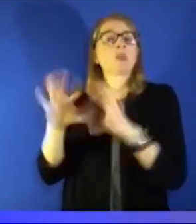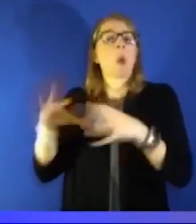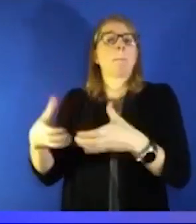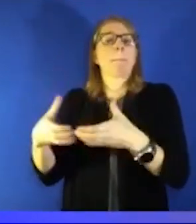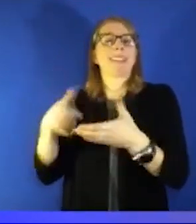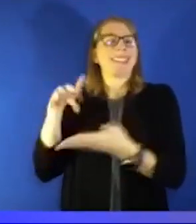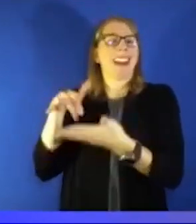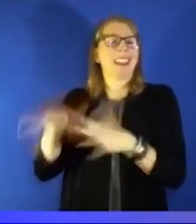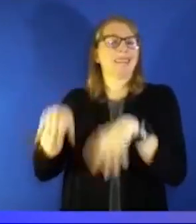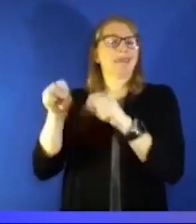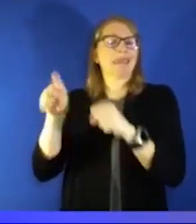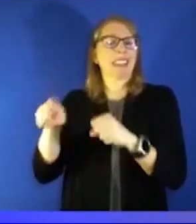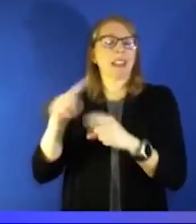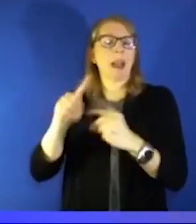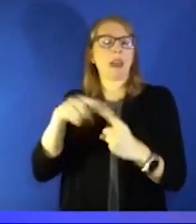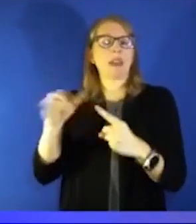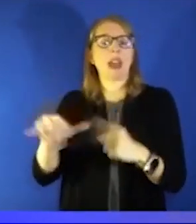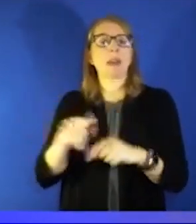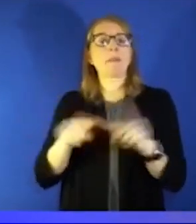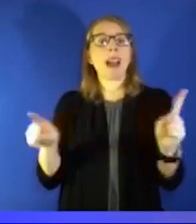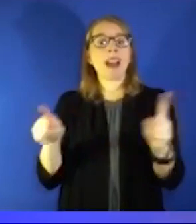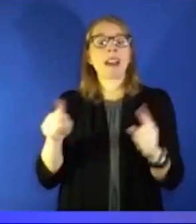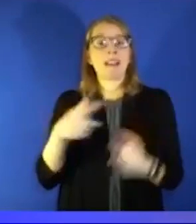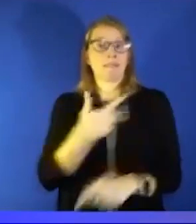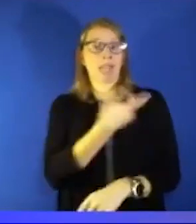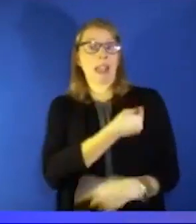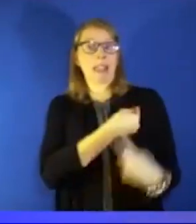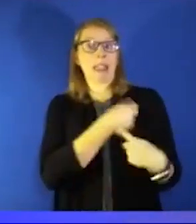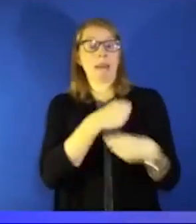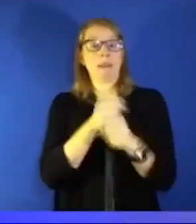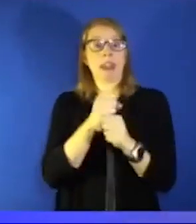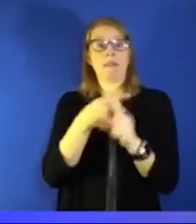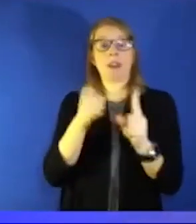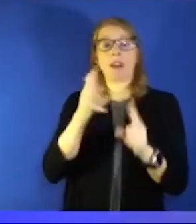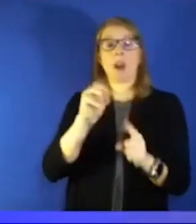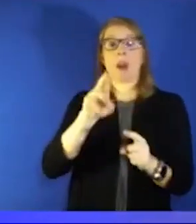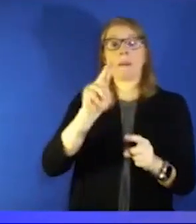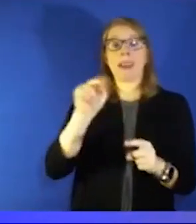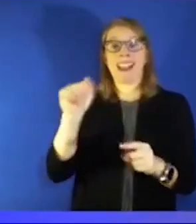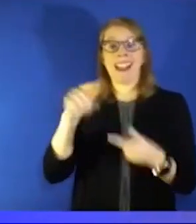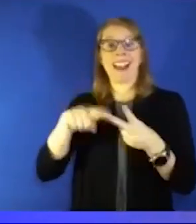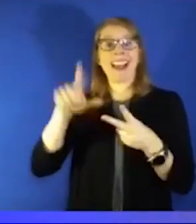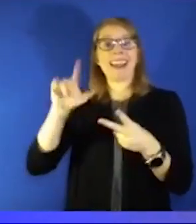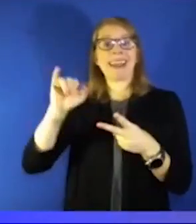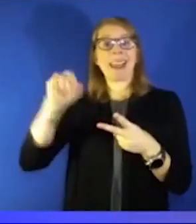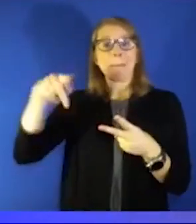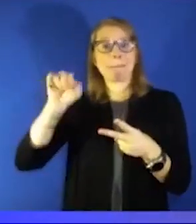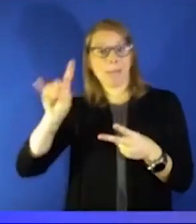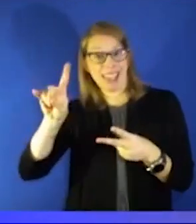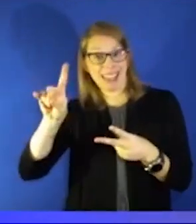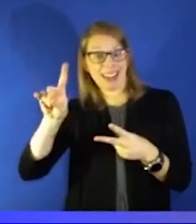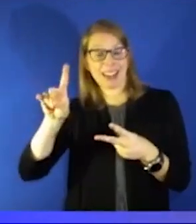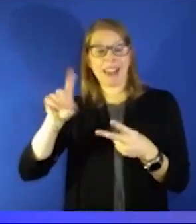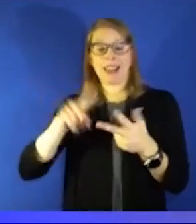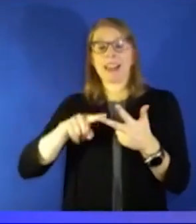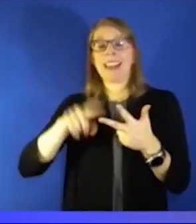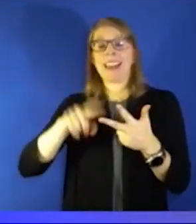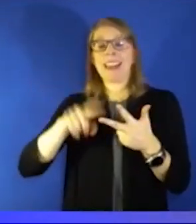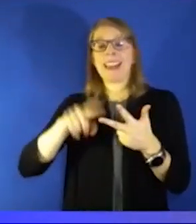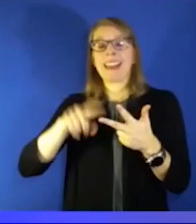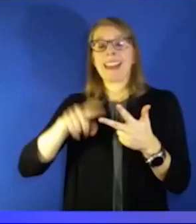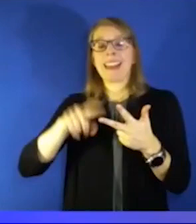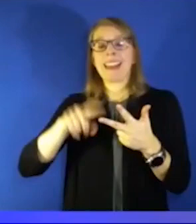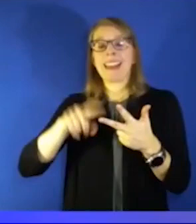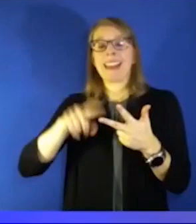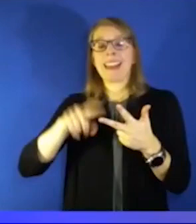there's, the vaccine is made out of RNA and lipid, and, we have enzymes that break down RNA. So I'm going to bring